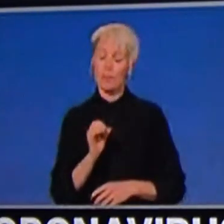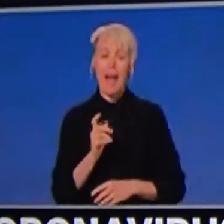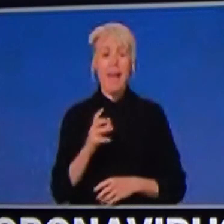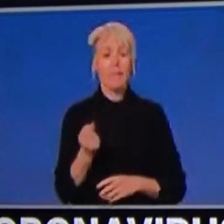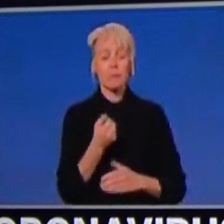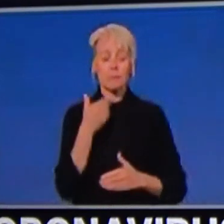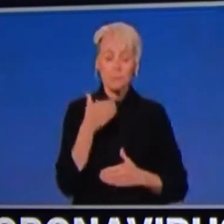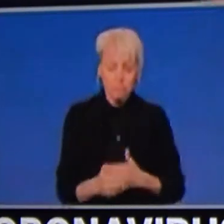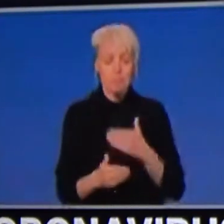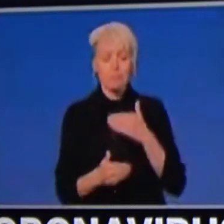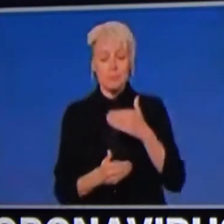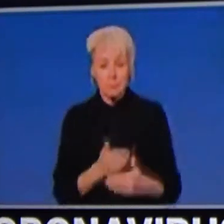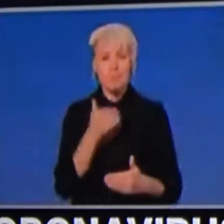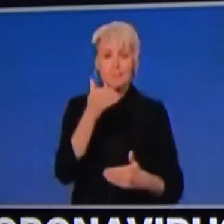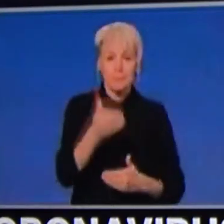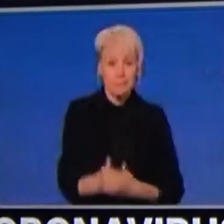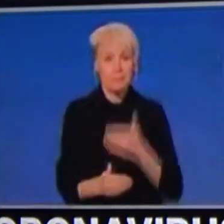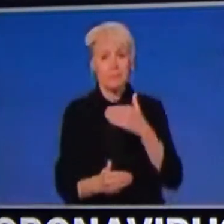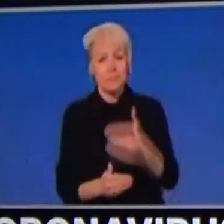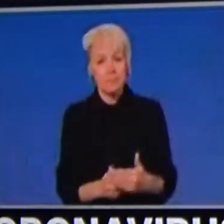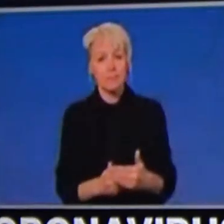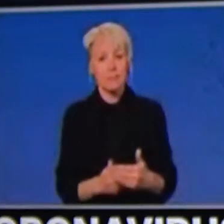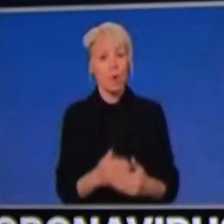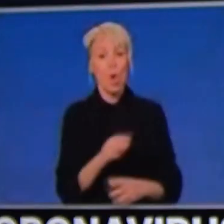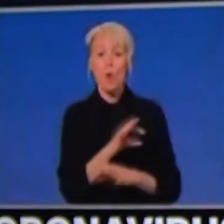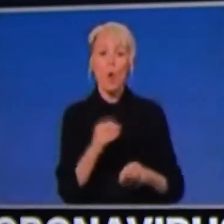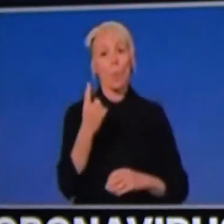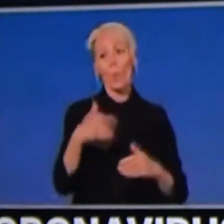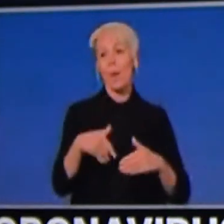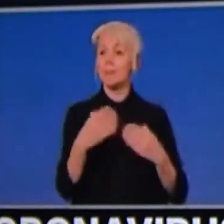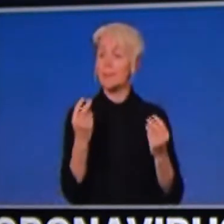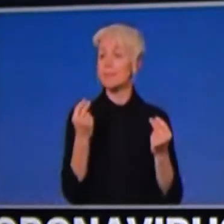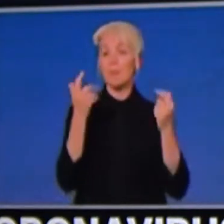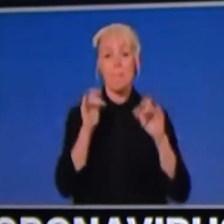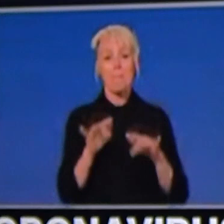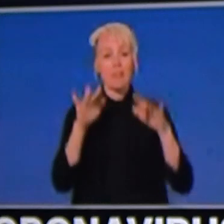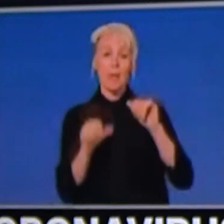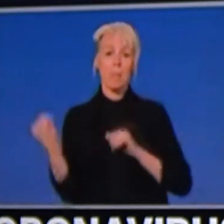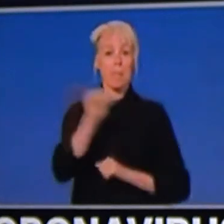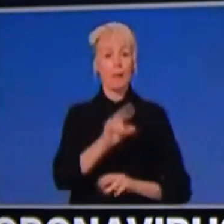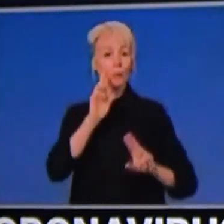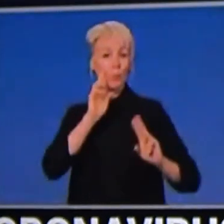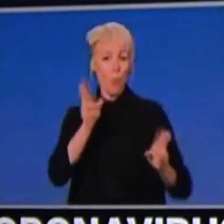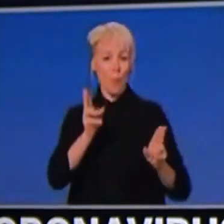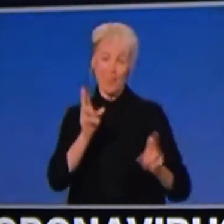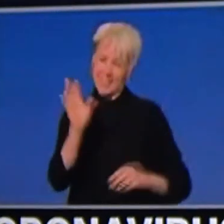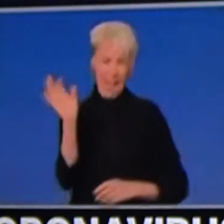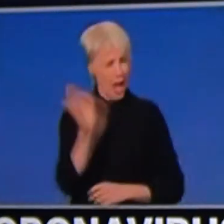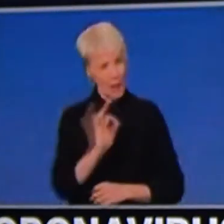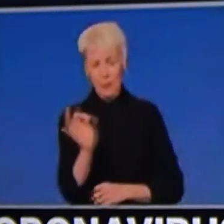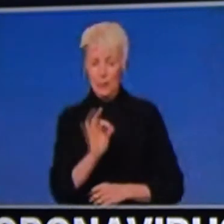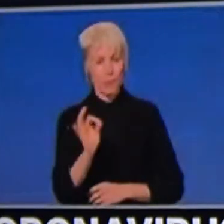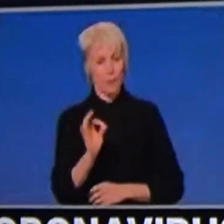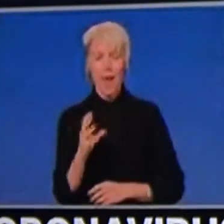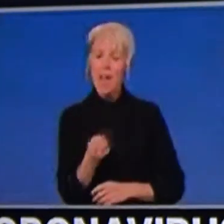step. There won't just be one day where it all goes back to where it was before. That's just not how this is going to work. It's going to be